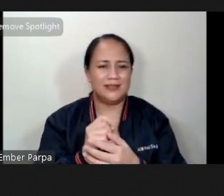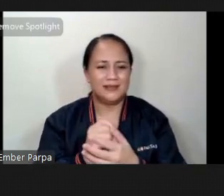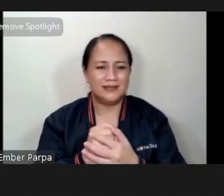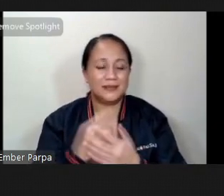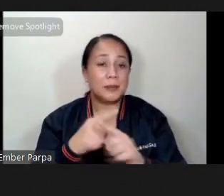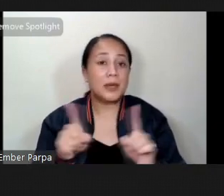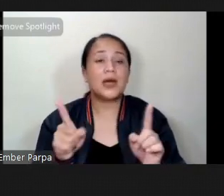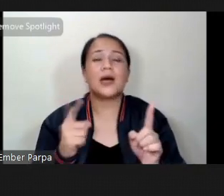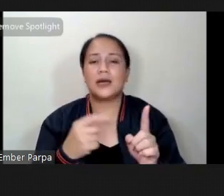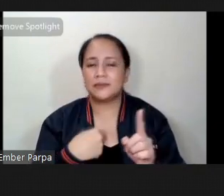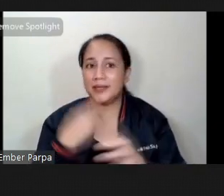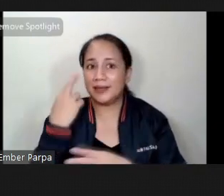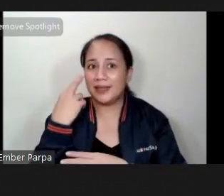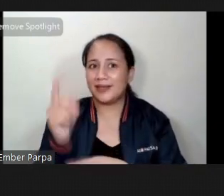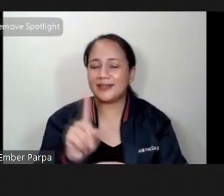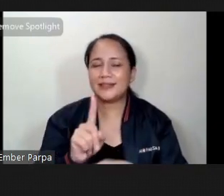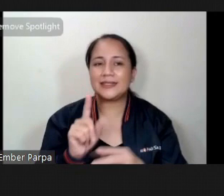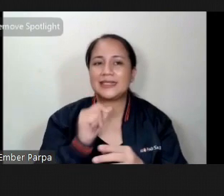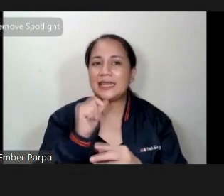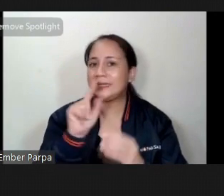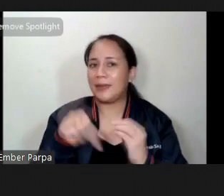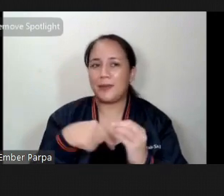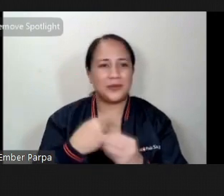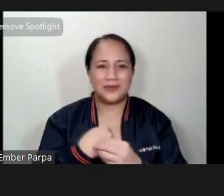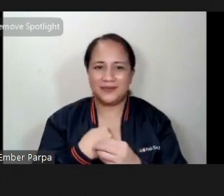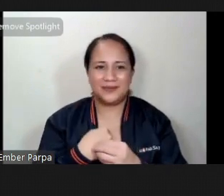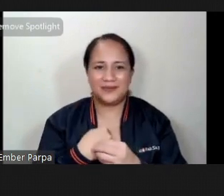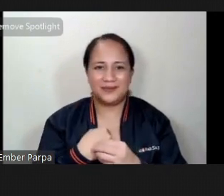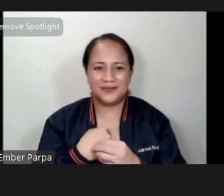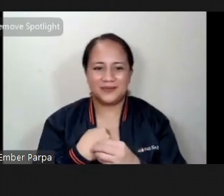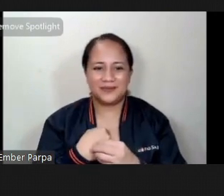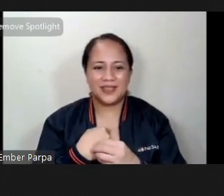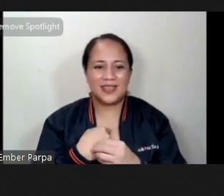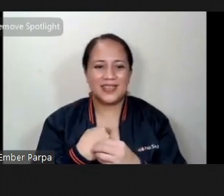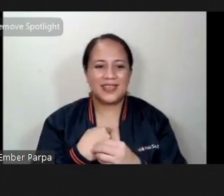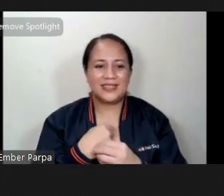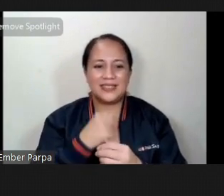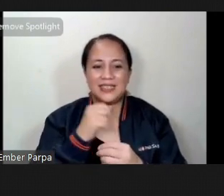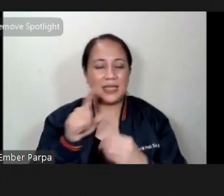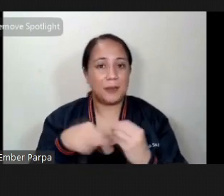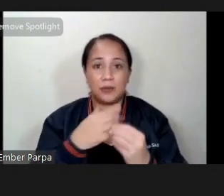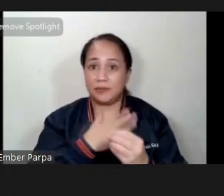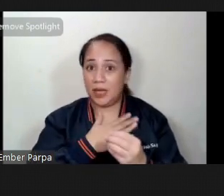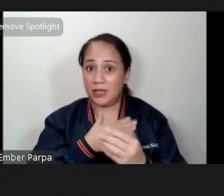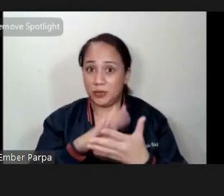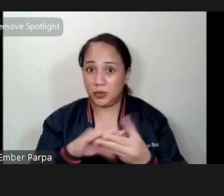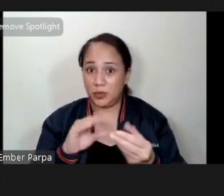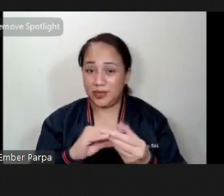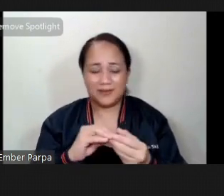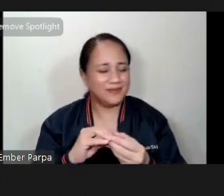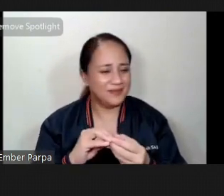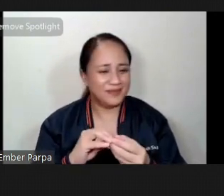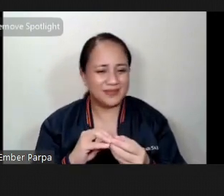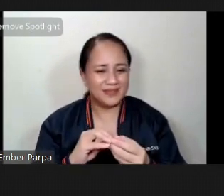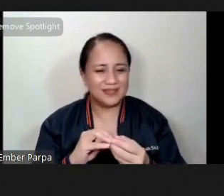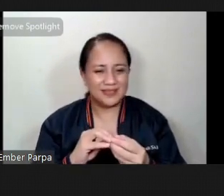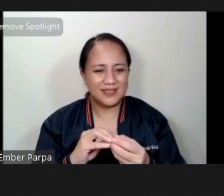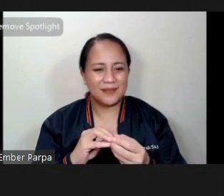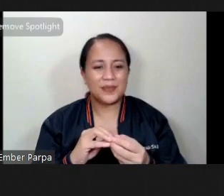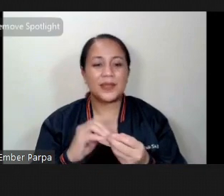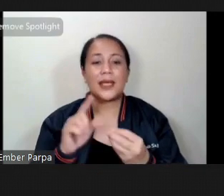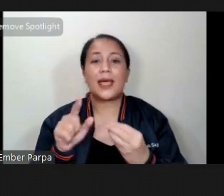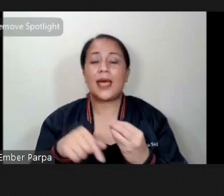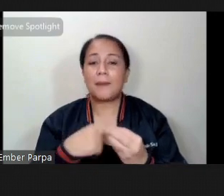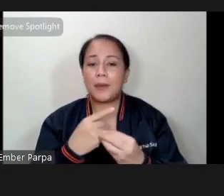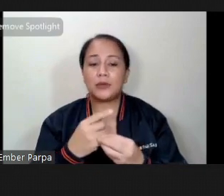But then I realized this isn't about me. This isn't about my story. This is about this is about